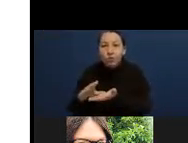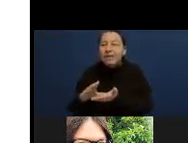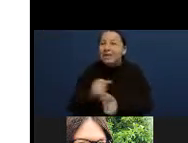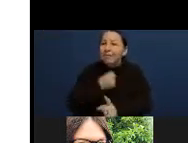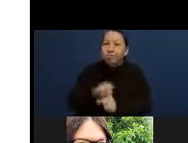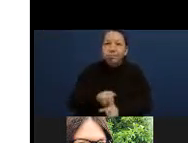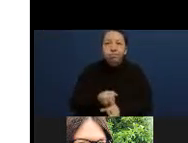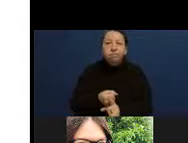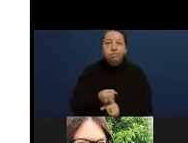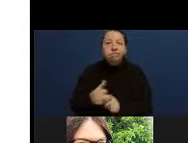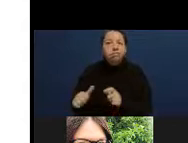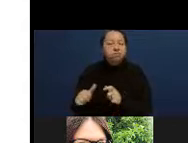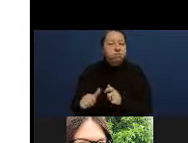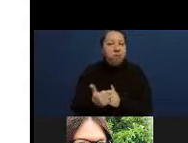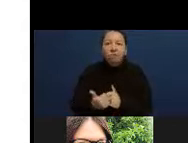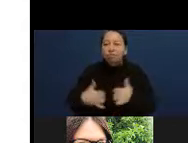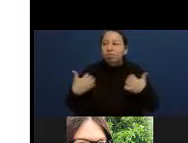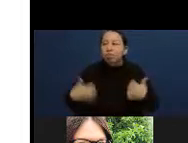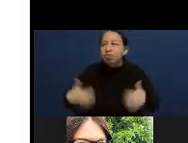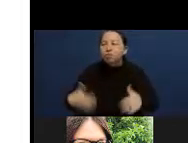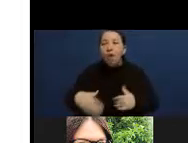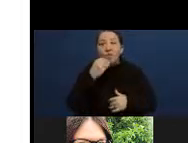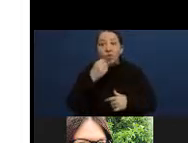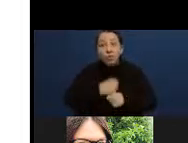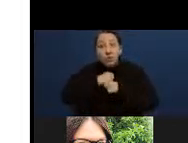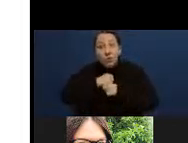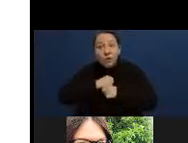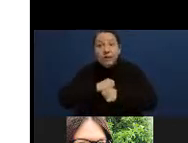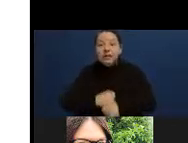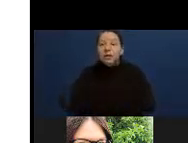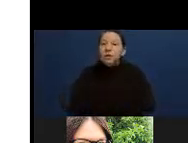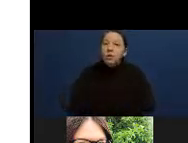our food security is a major